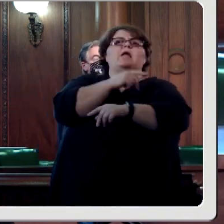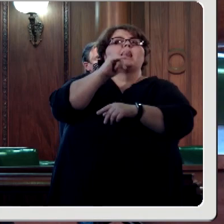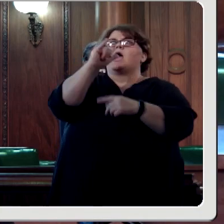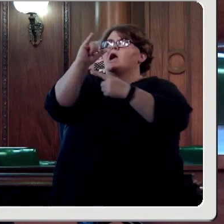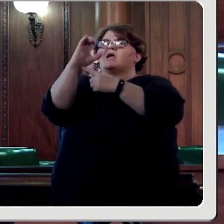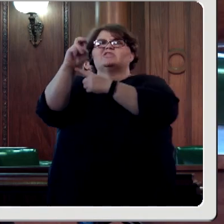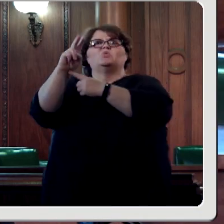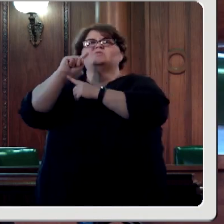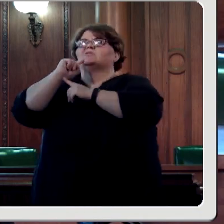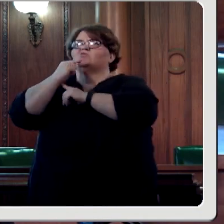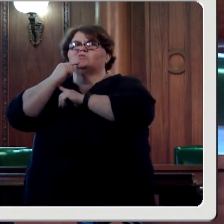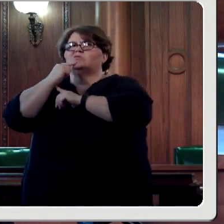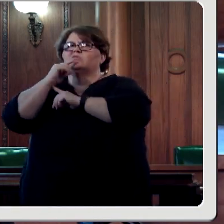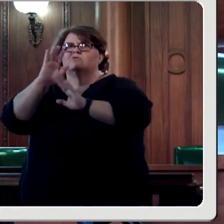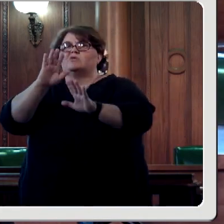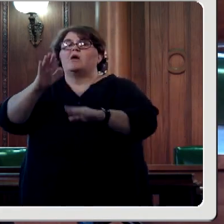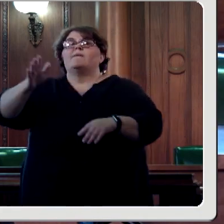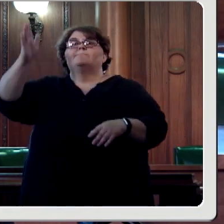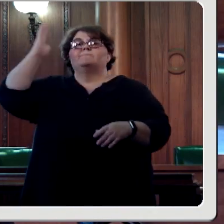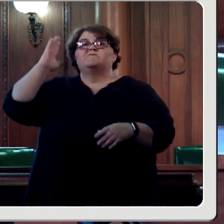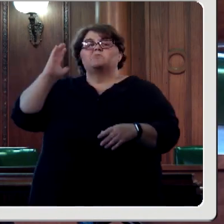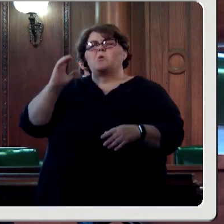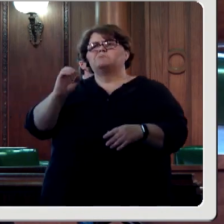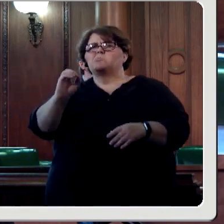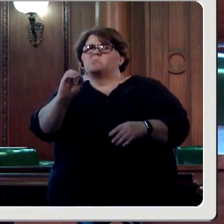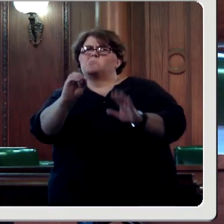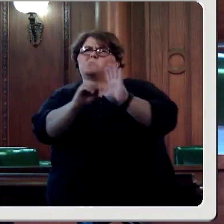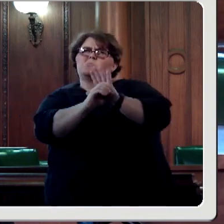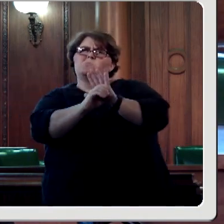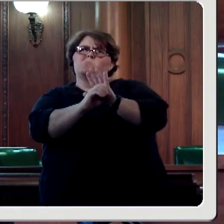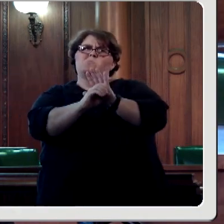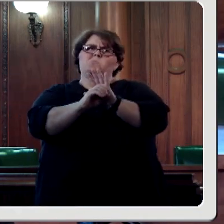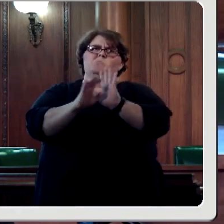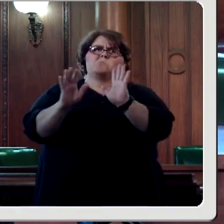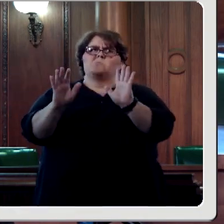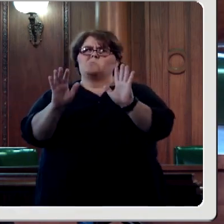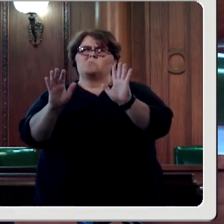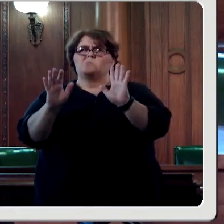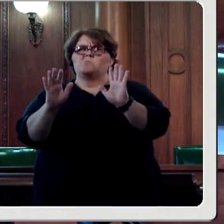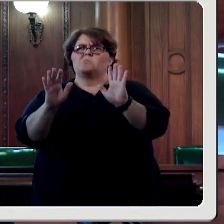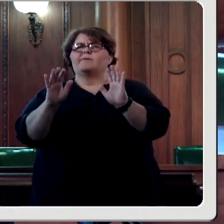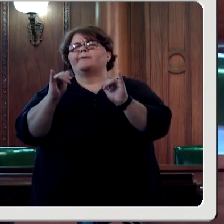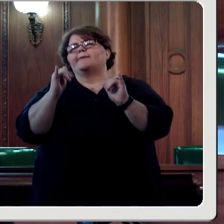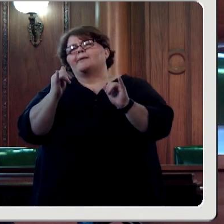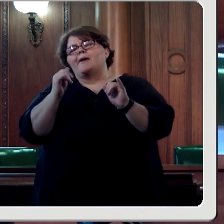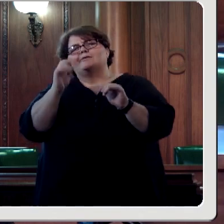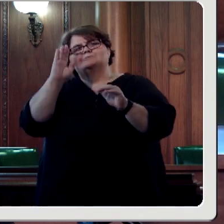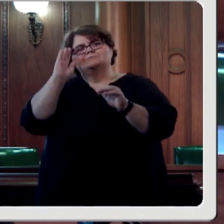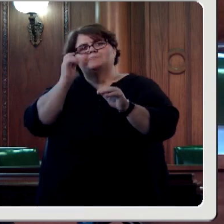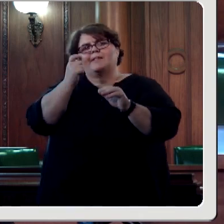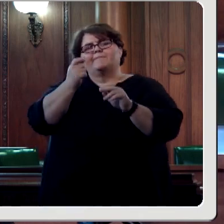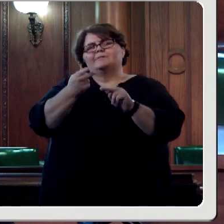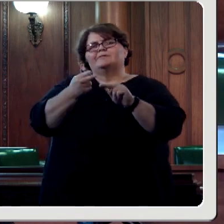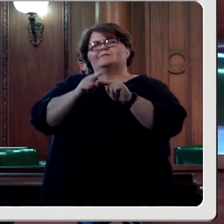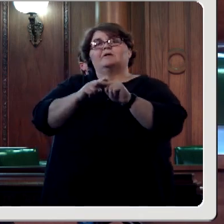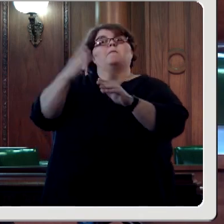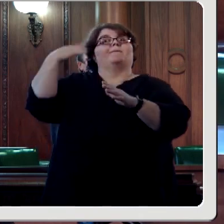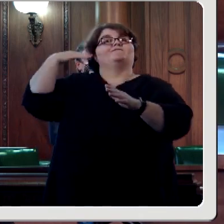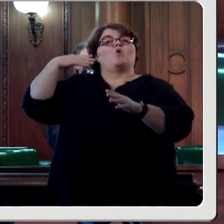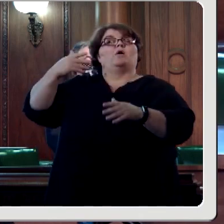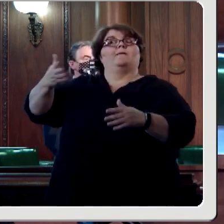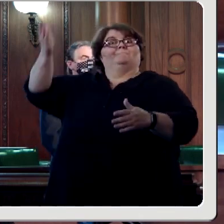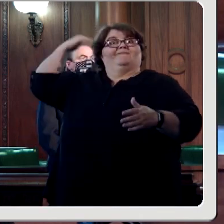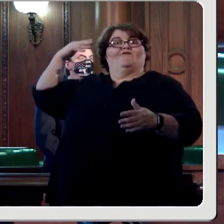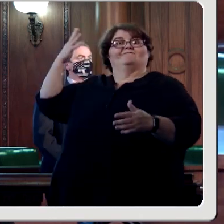0 hospitalized COVID patients on 2 separate occasions, and we had as many as 5 at one point over the course of the past